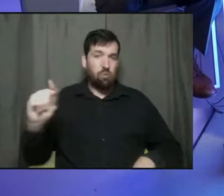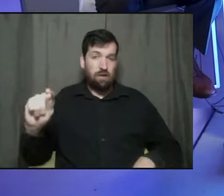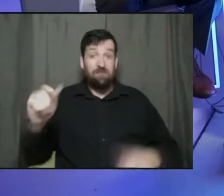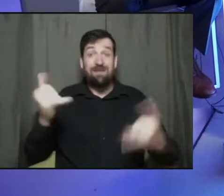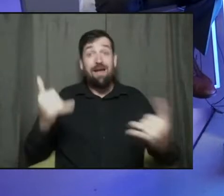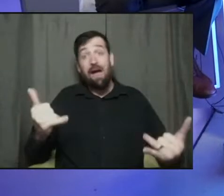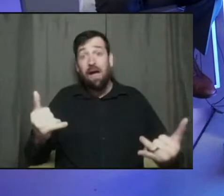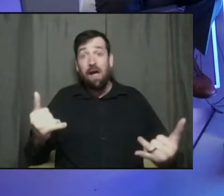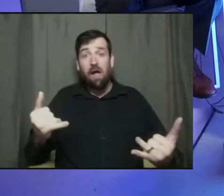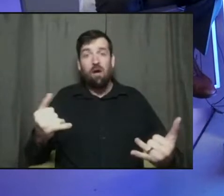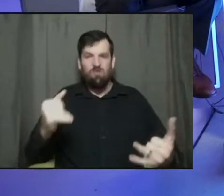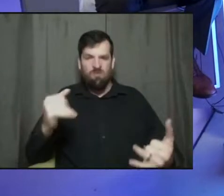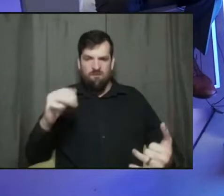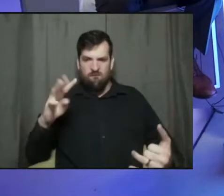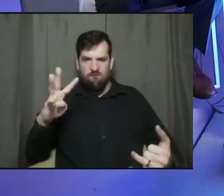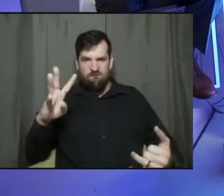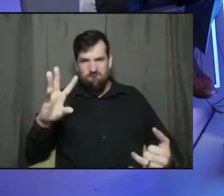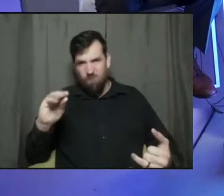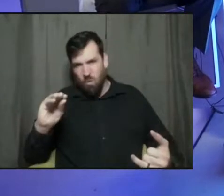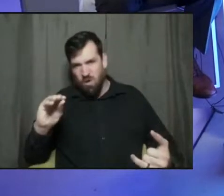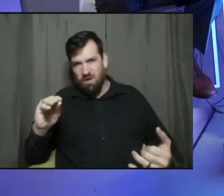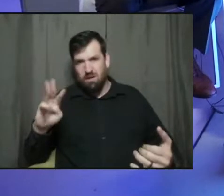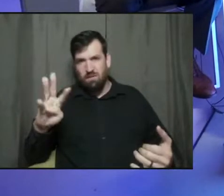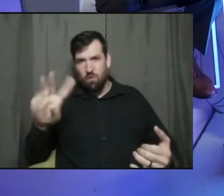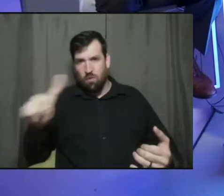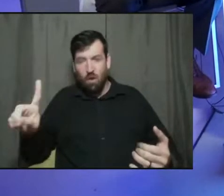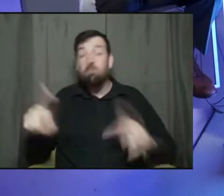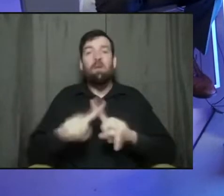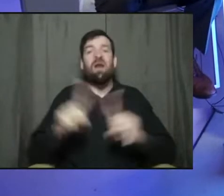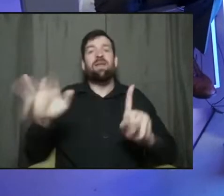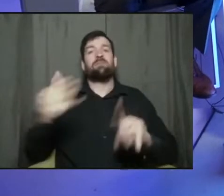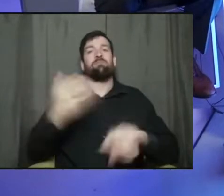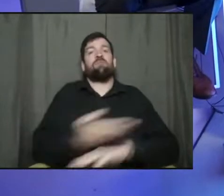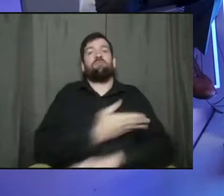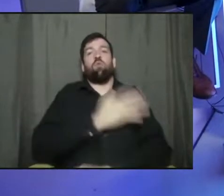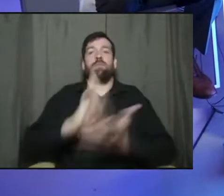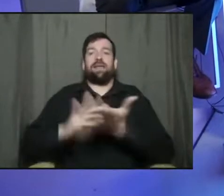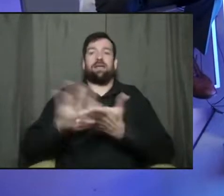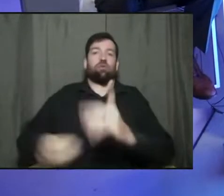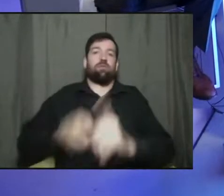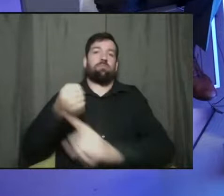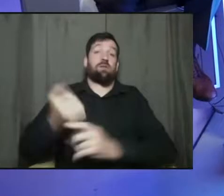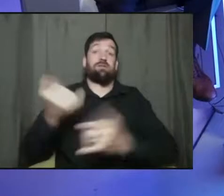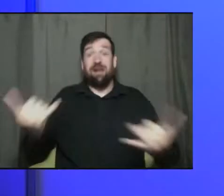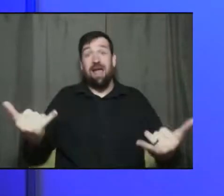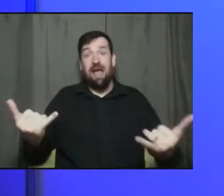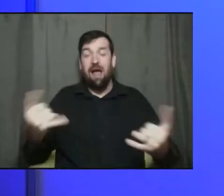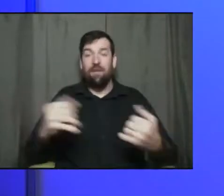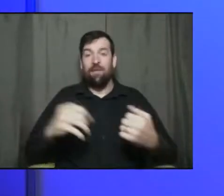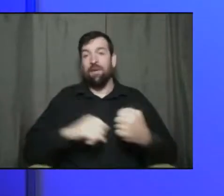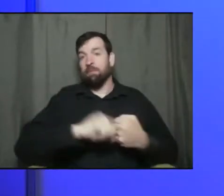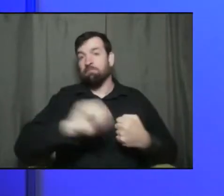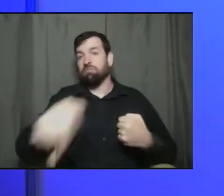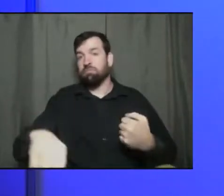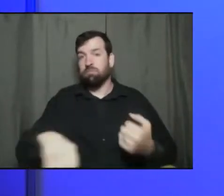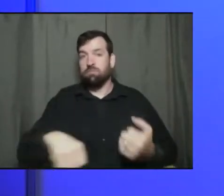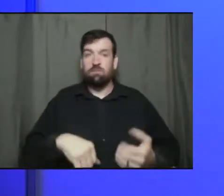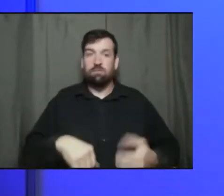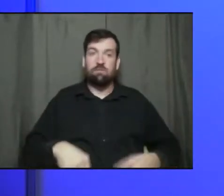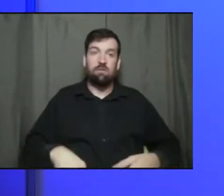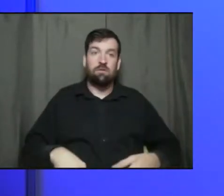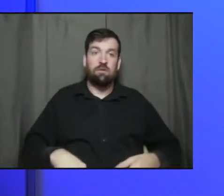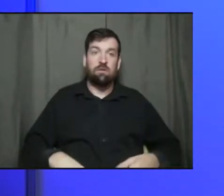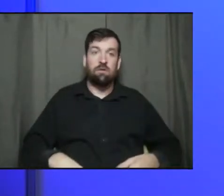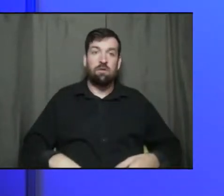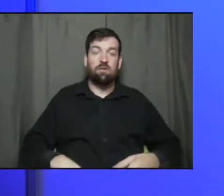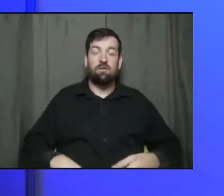whatever, but that's really before we see the Trikafta impacts. The Trikafta, I think now it's limitless, honestly. Yeah, you know, we haven't proven this